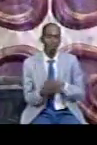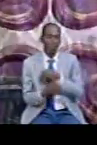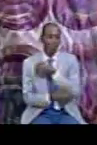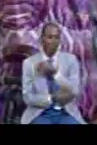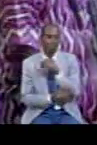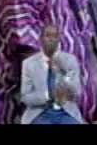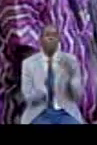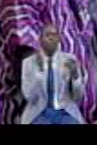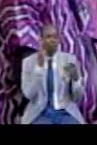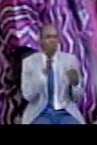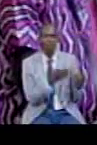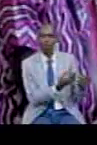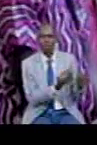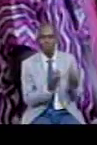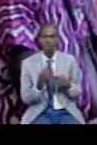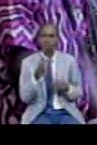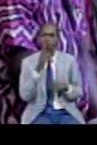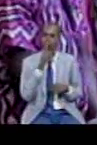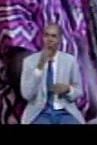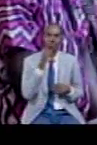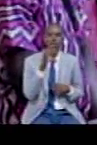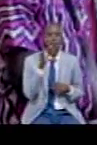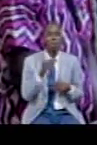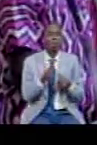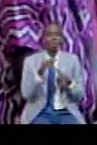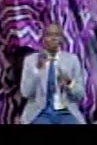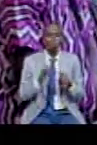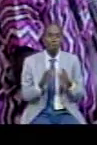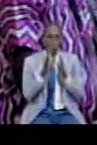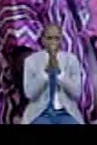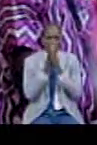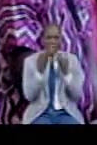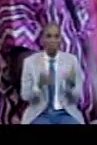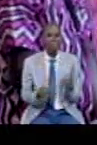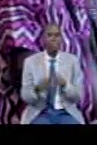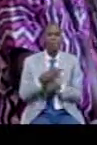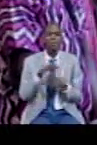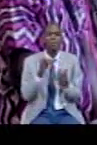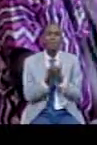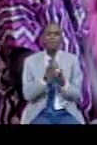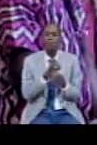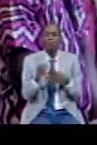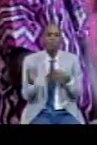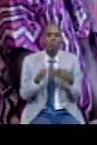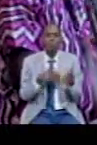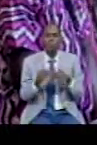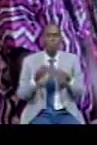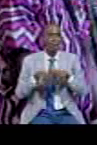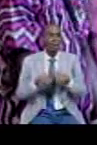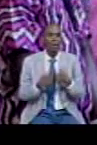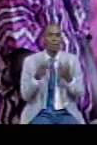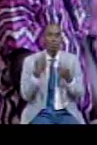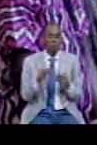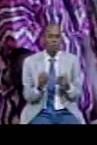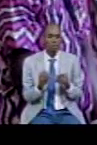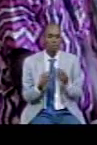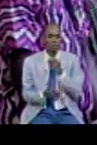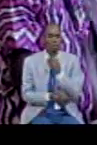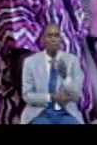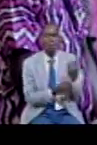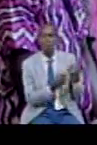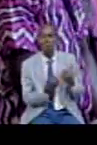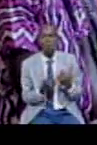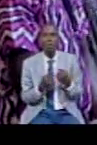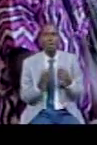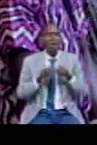Trial will definitely come, but you must pray today that no matter how it comes and when it comes and